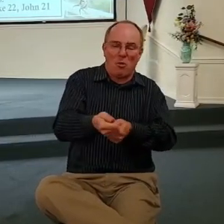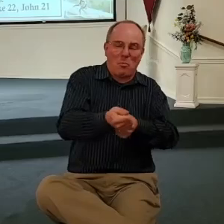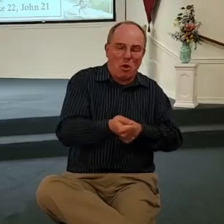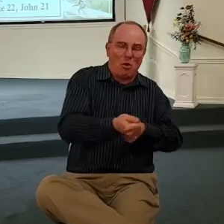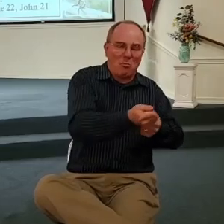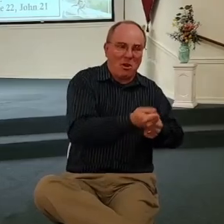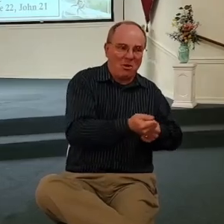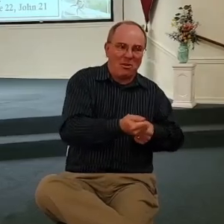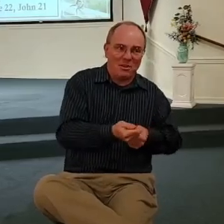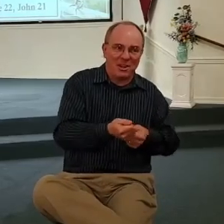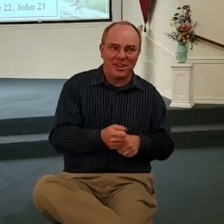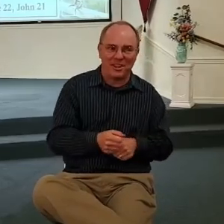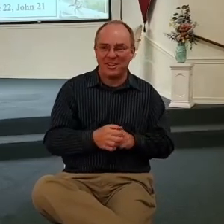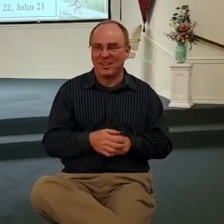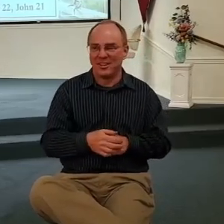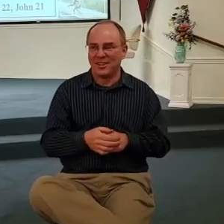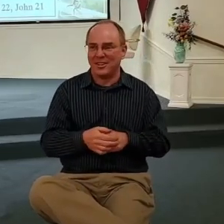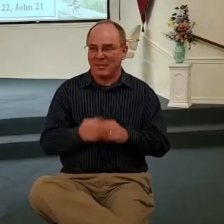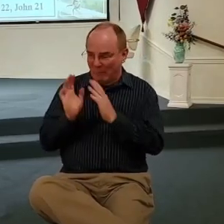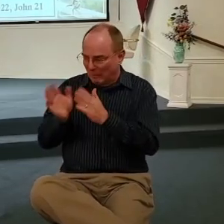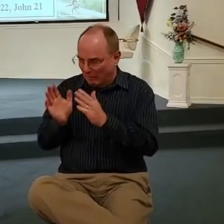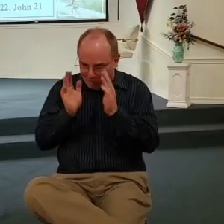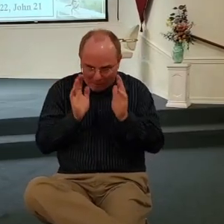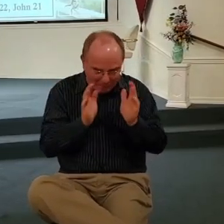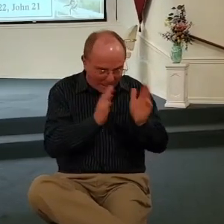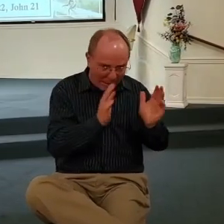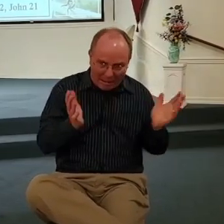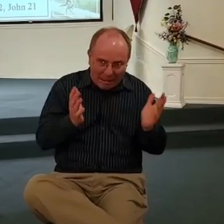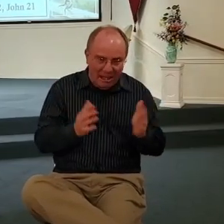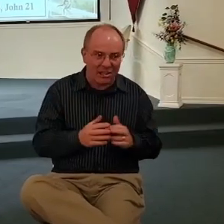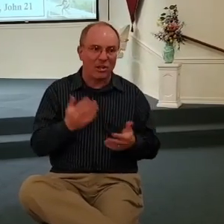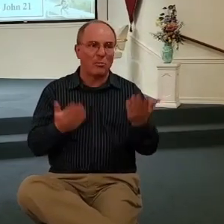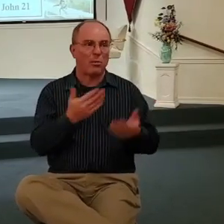Maybe you operate a business.